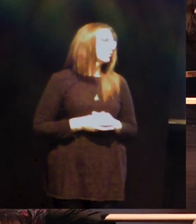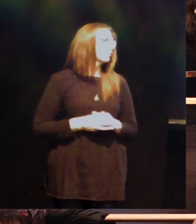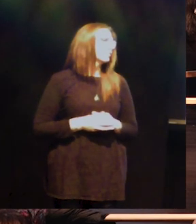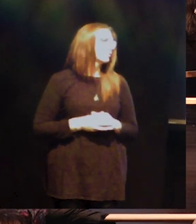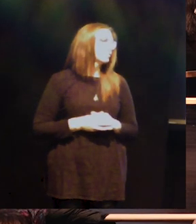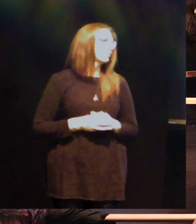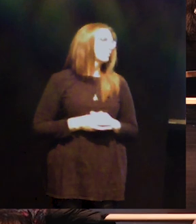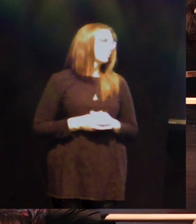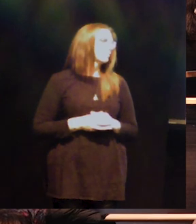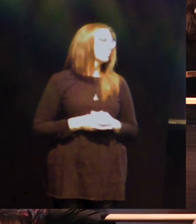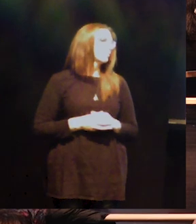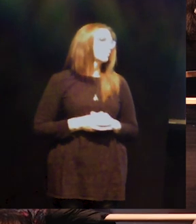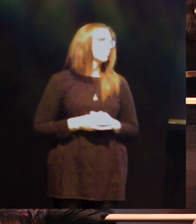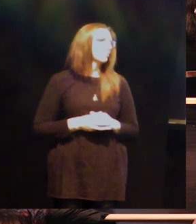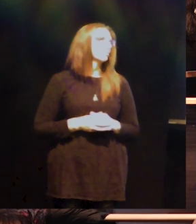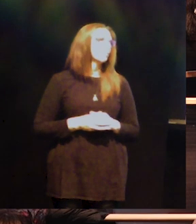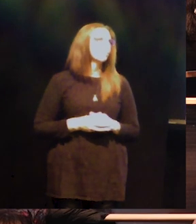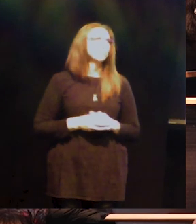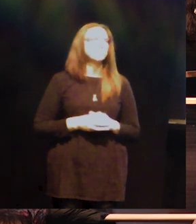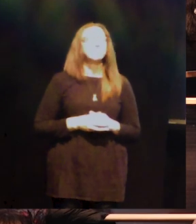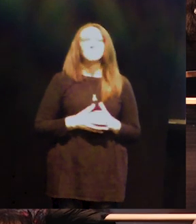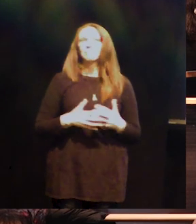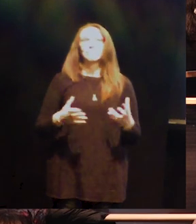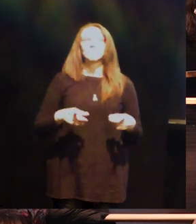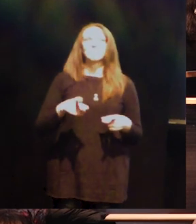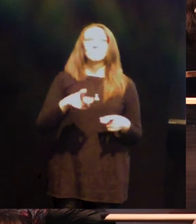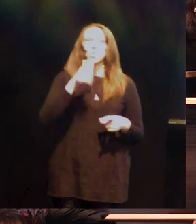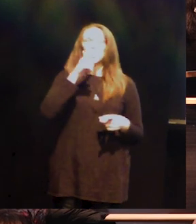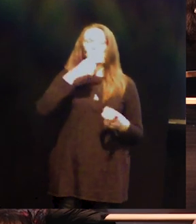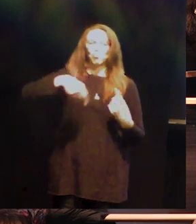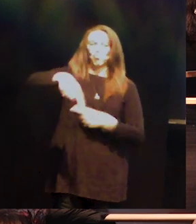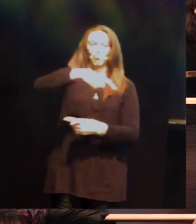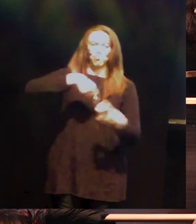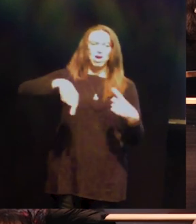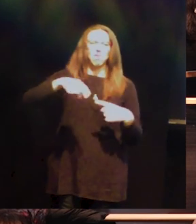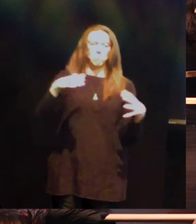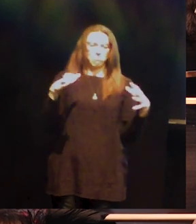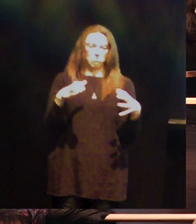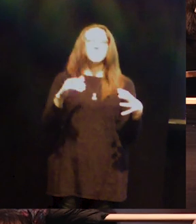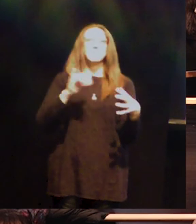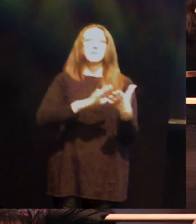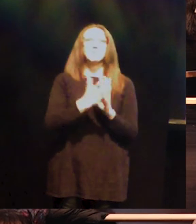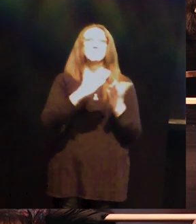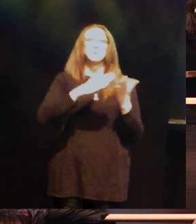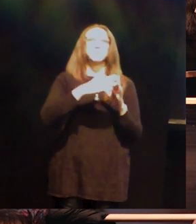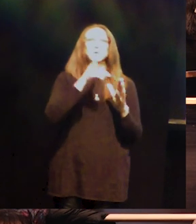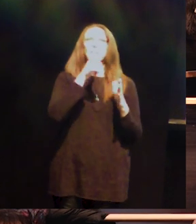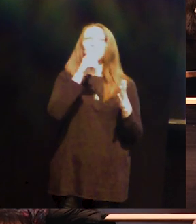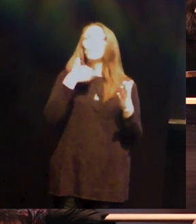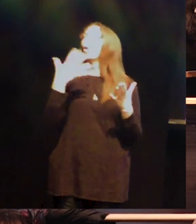you have to make a community of who you're with, not who you want to be with.